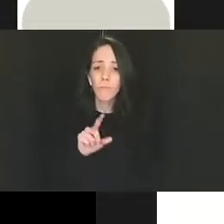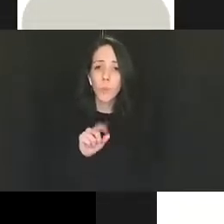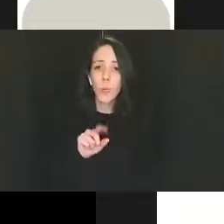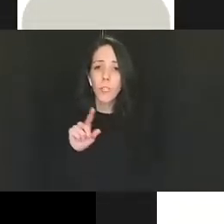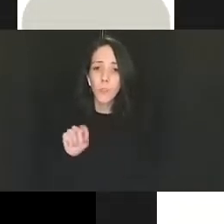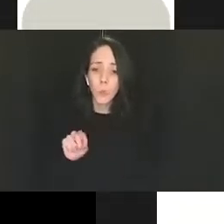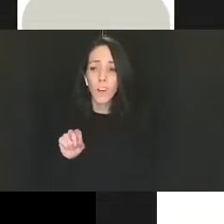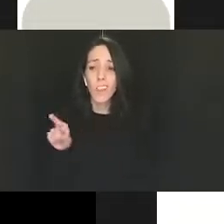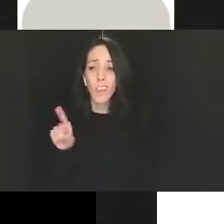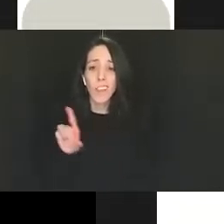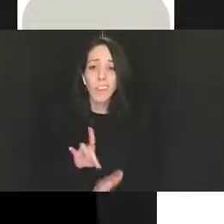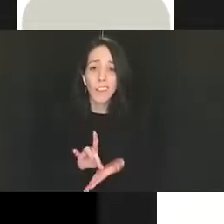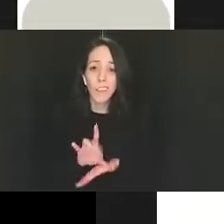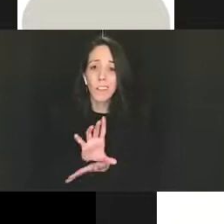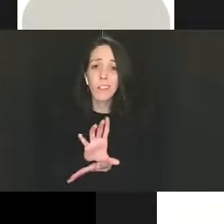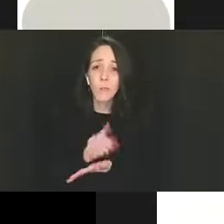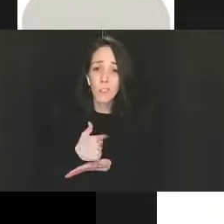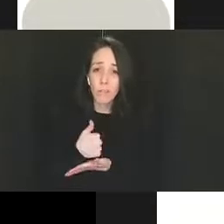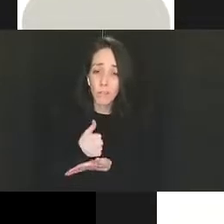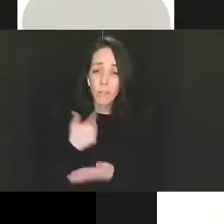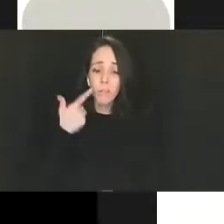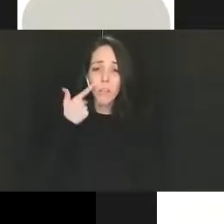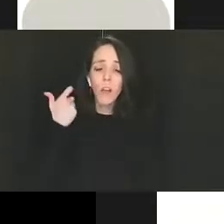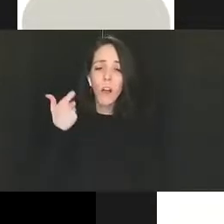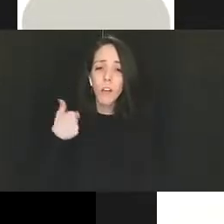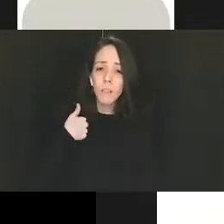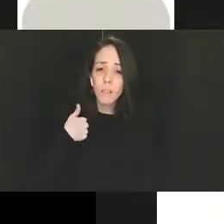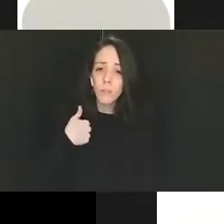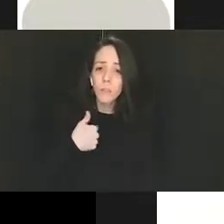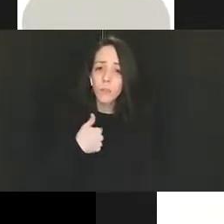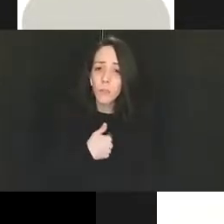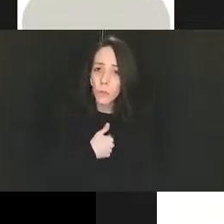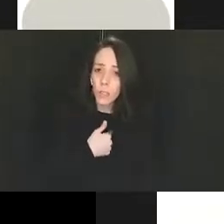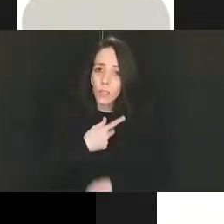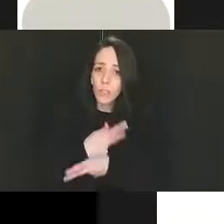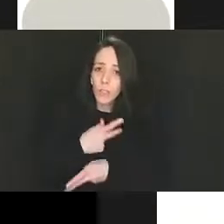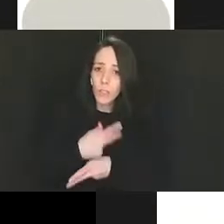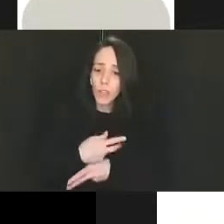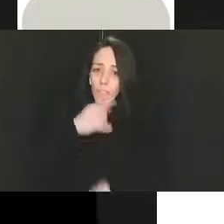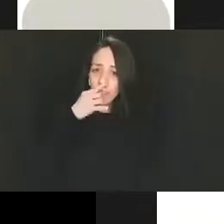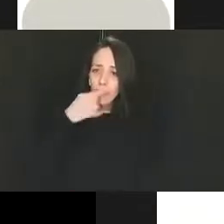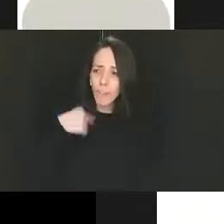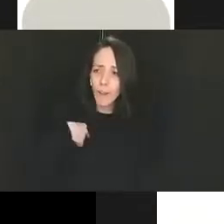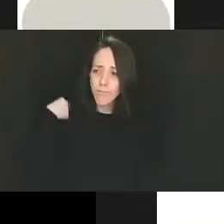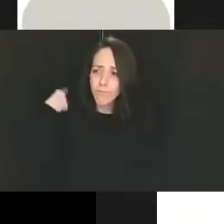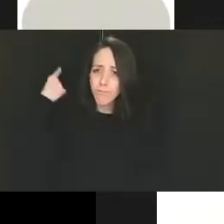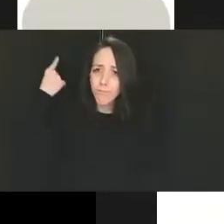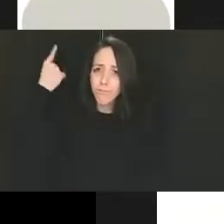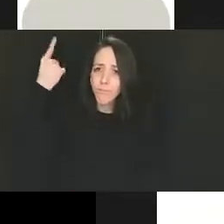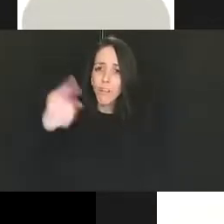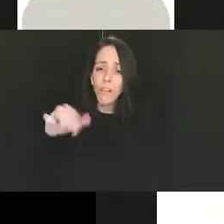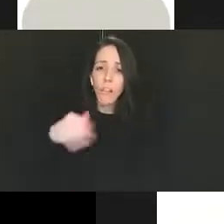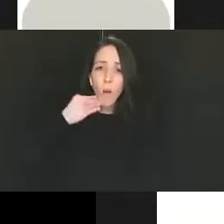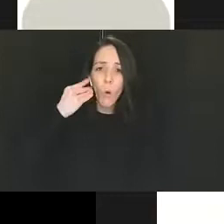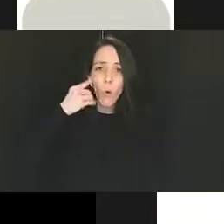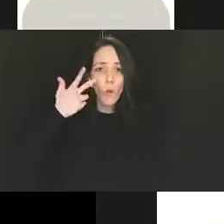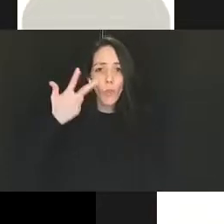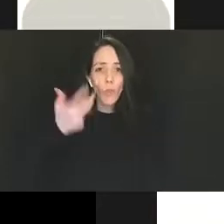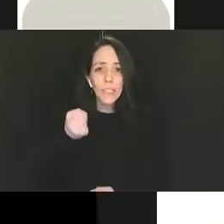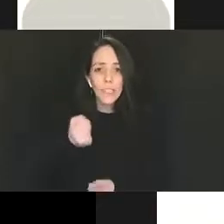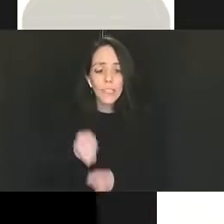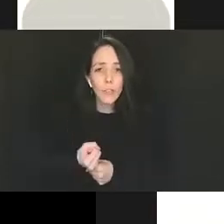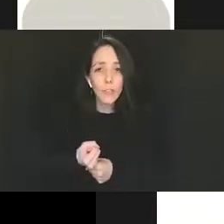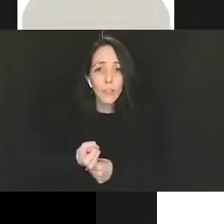of a rental because we were doing childcare. Although I had been doing childcare in that home for 3 years prior to